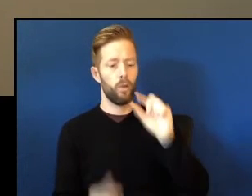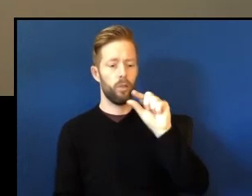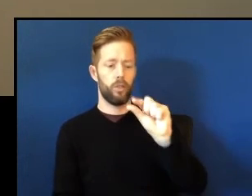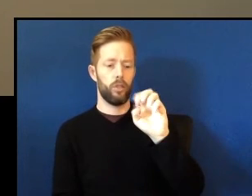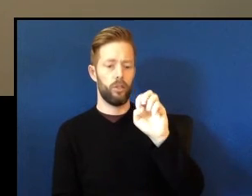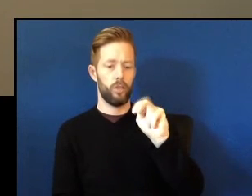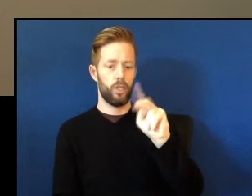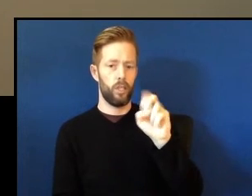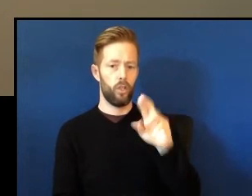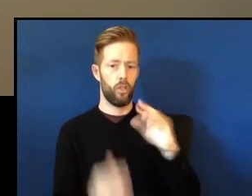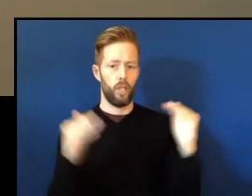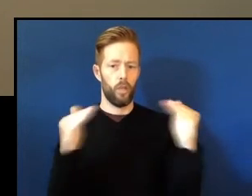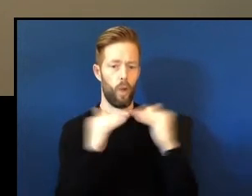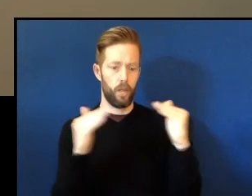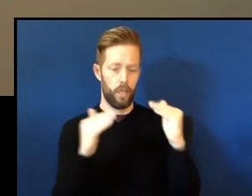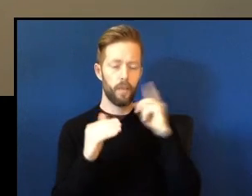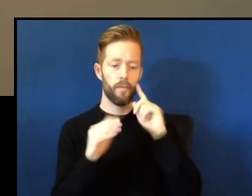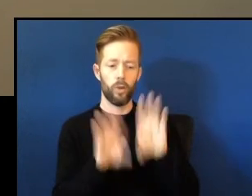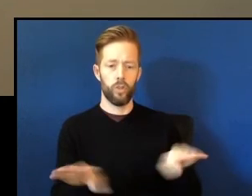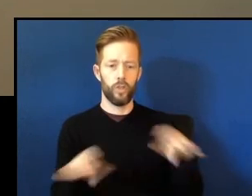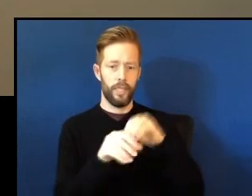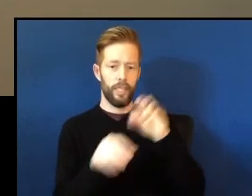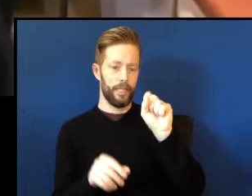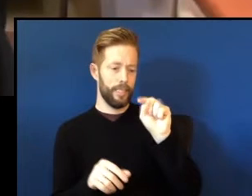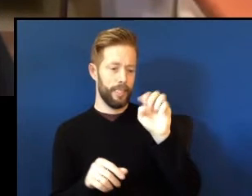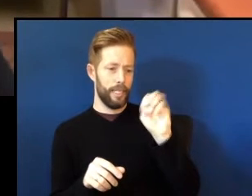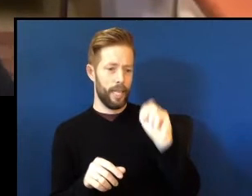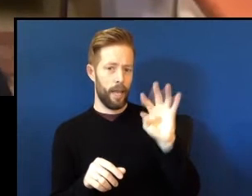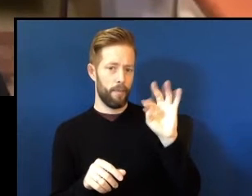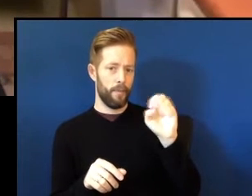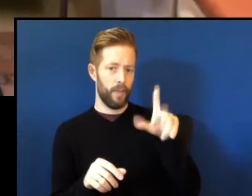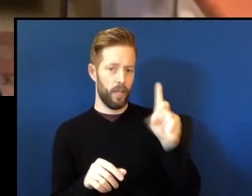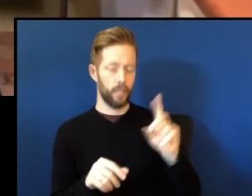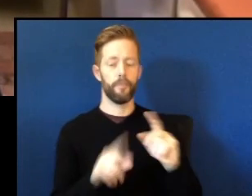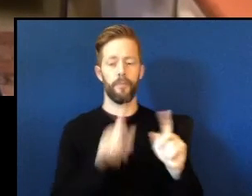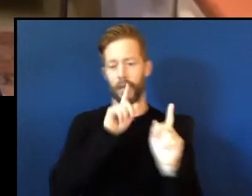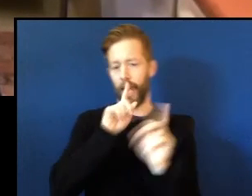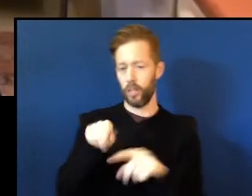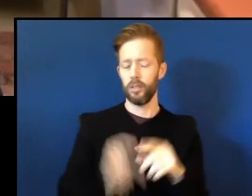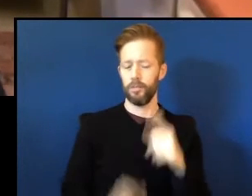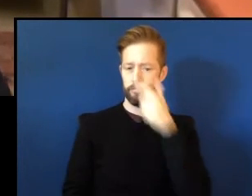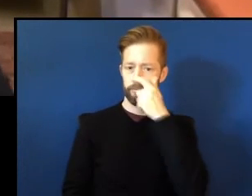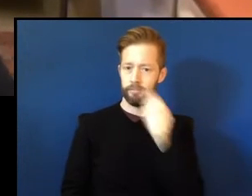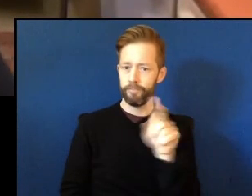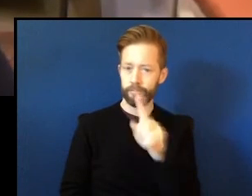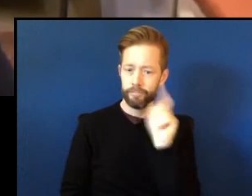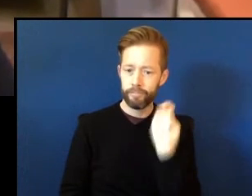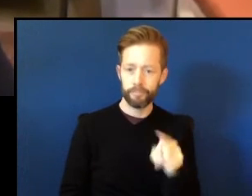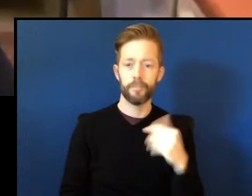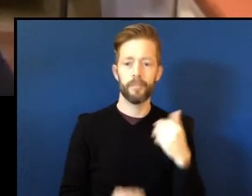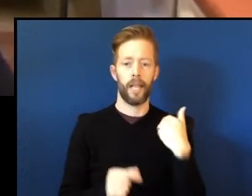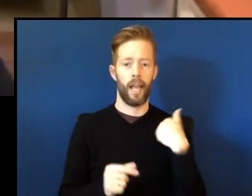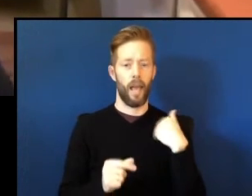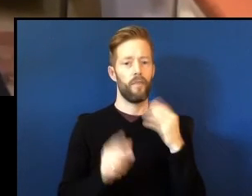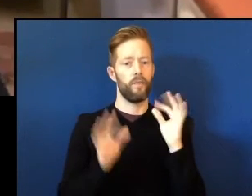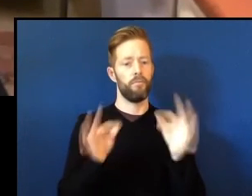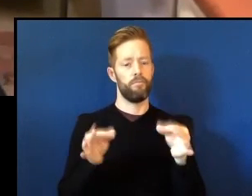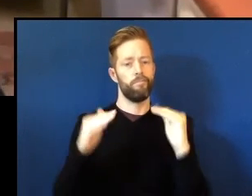equality within children for the STEM field. Interesting question. And there is certainly a